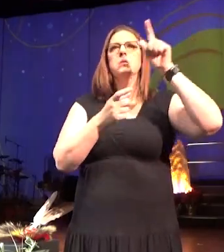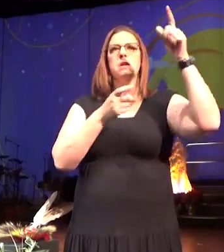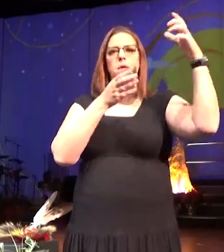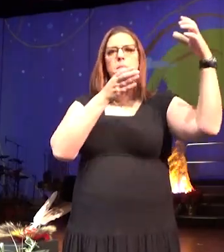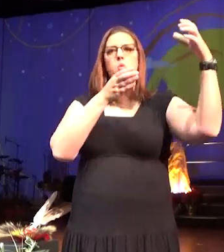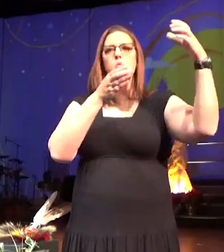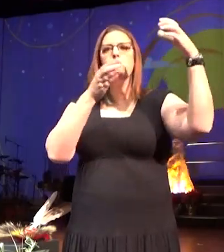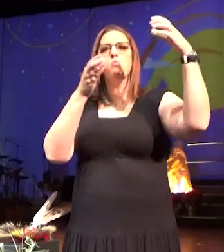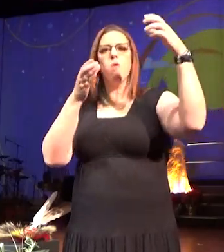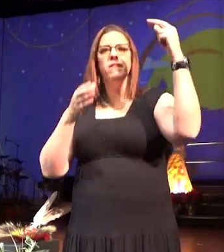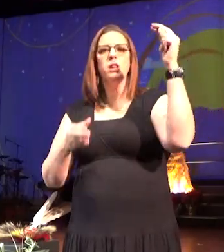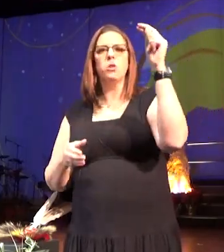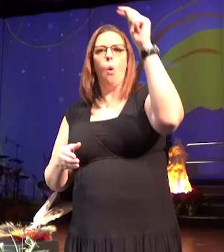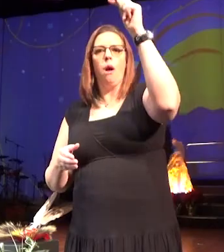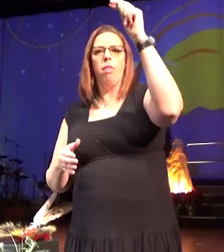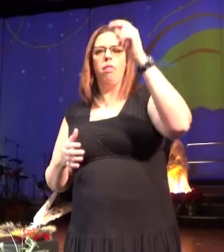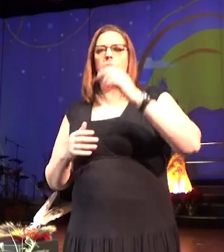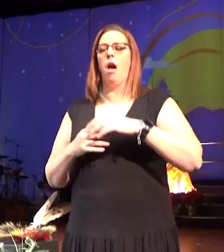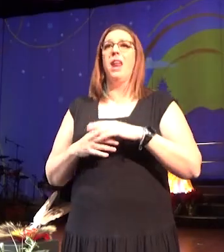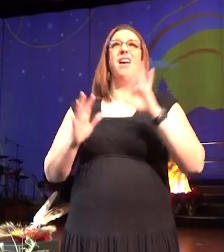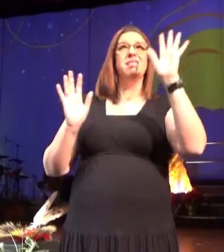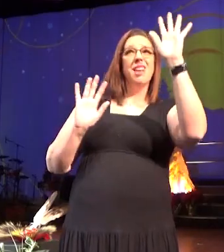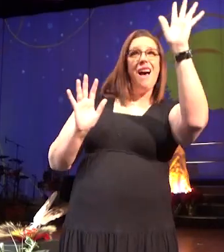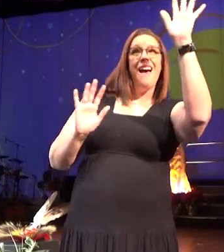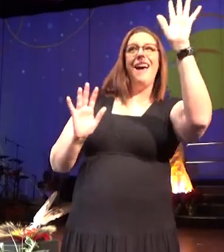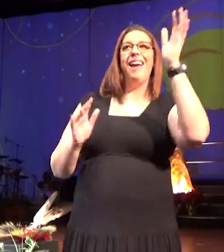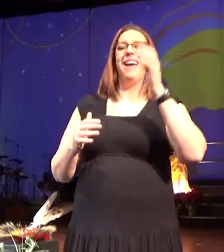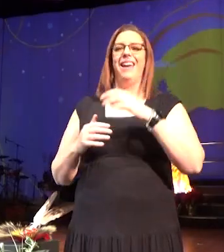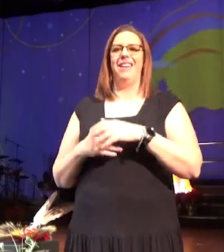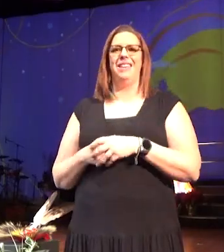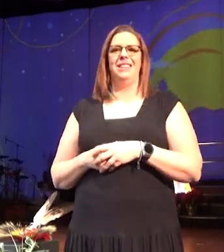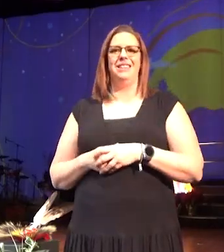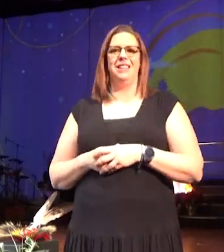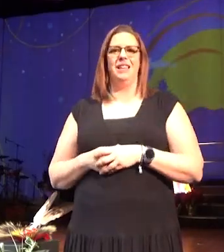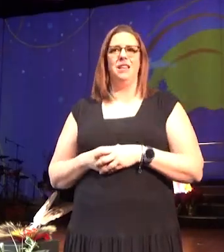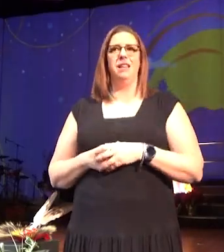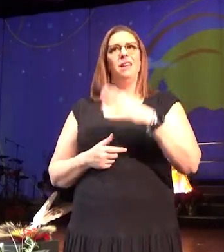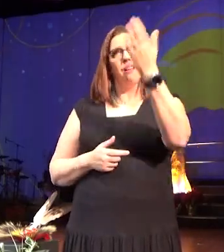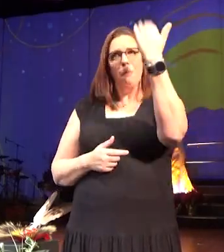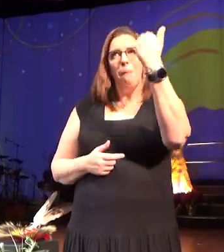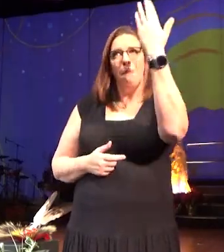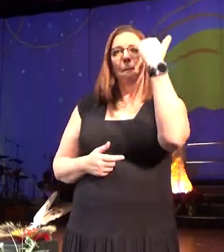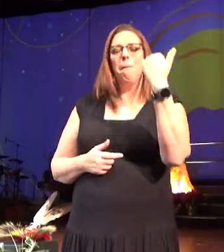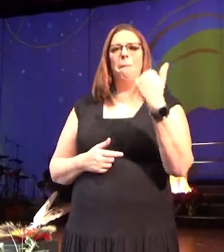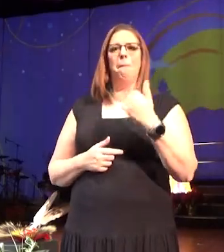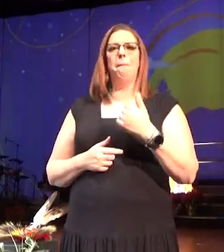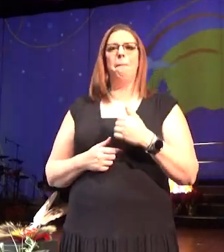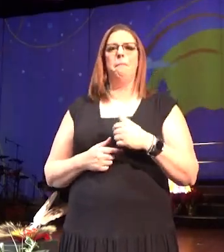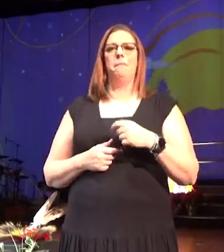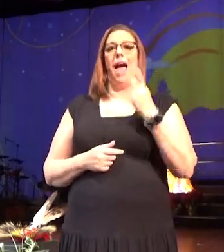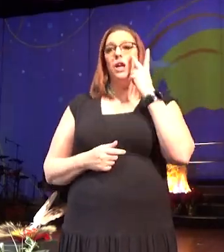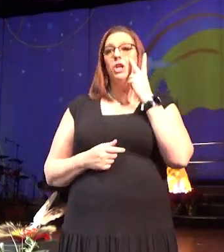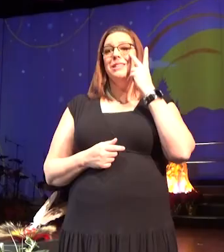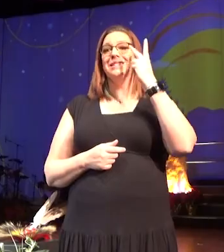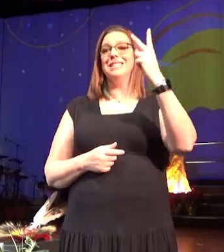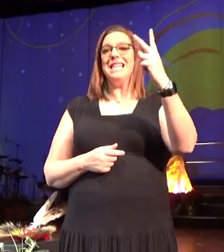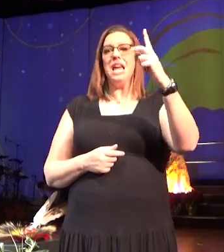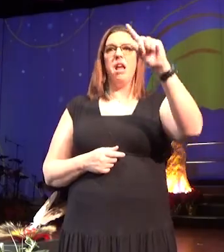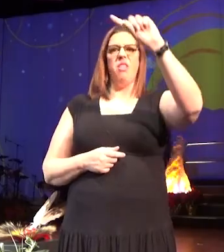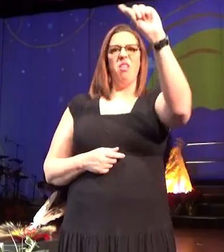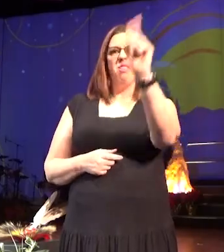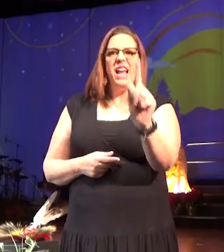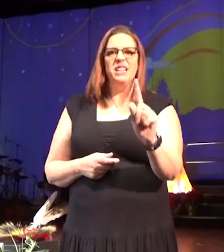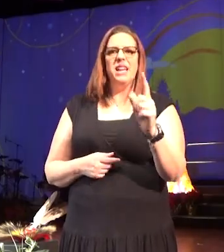they were going north. And I said, "Hey, relatives, come over here," because I could see the lightning